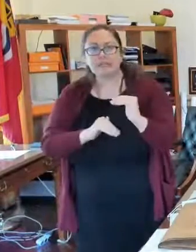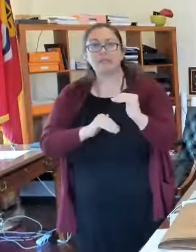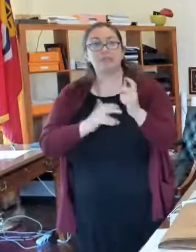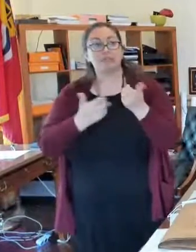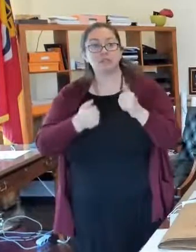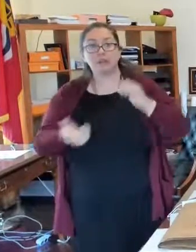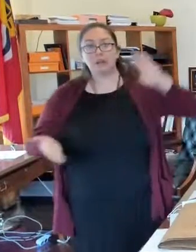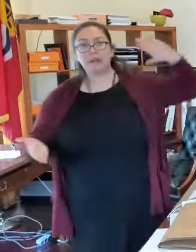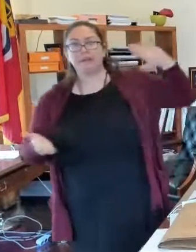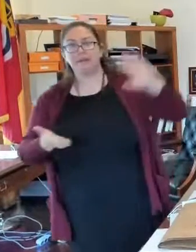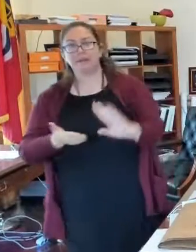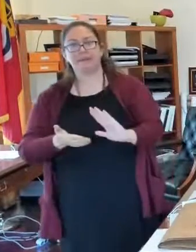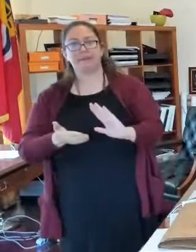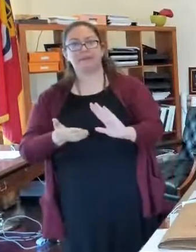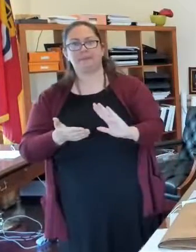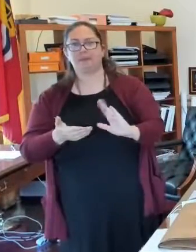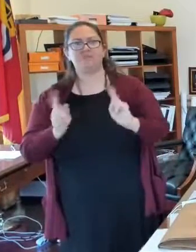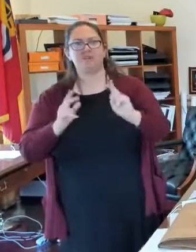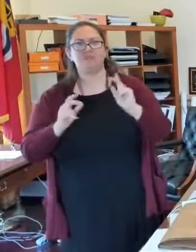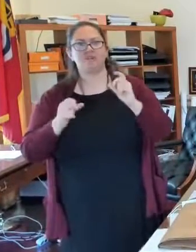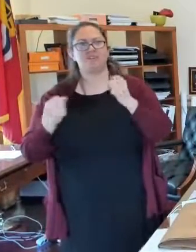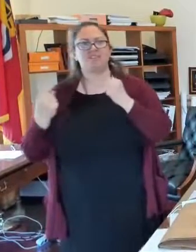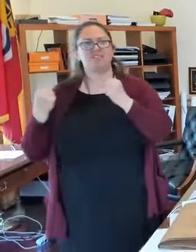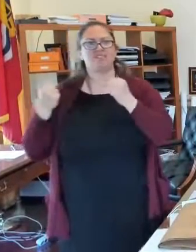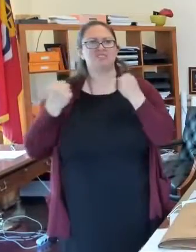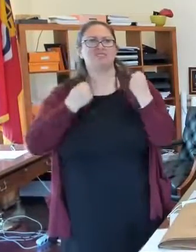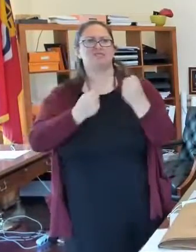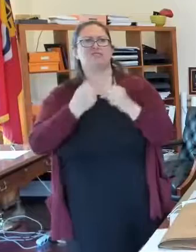tamp down the reckless driving.